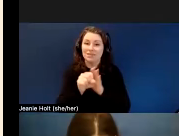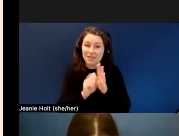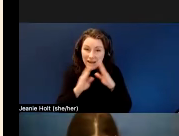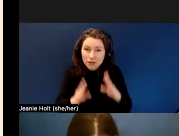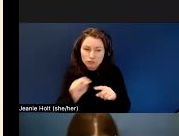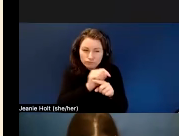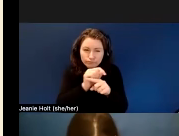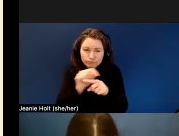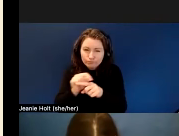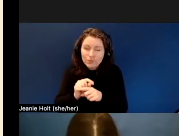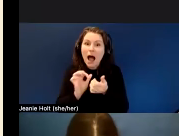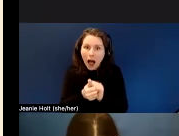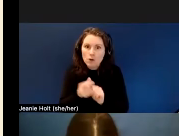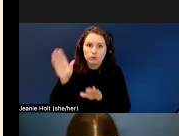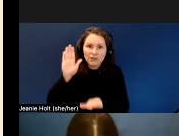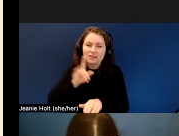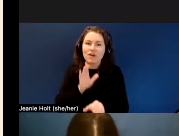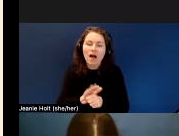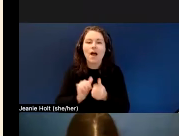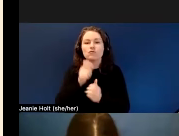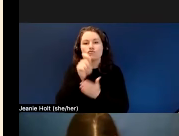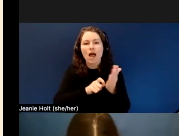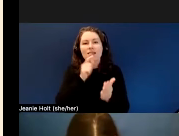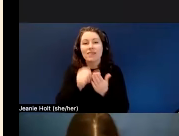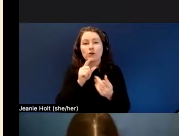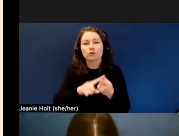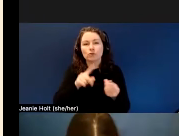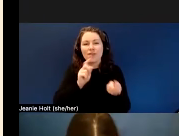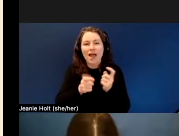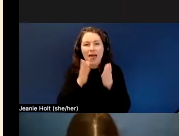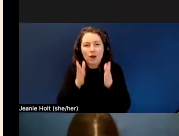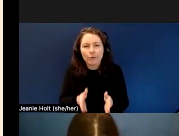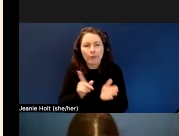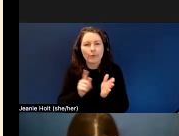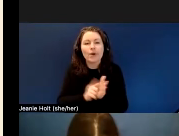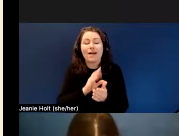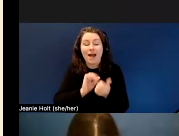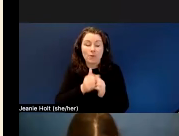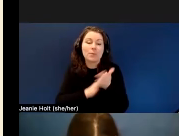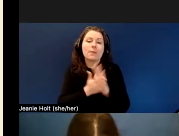testify, how to write letters to the editor, and how to be good pro-vaccine advocates.